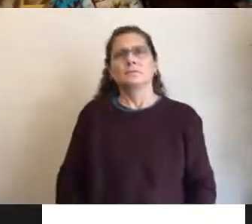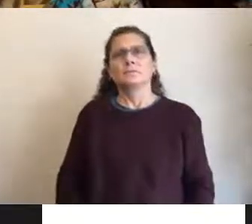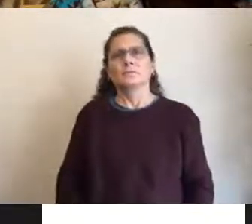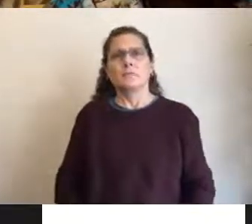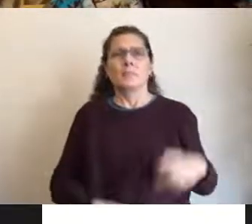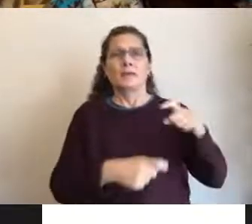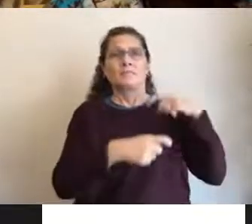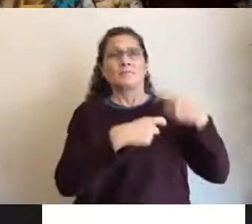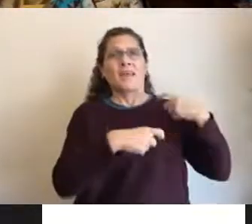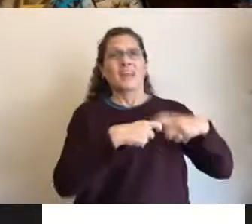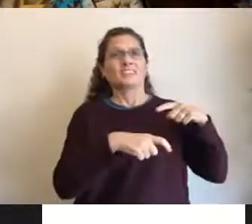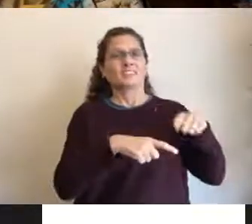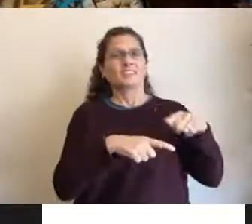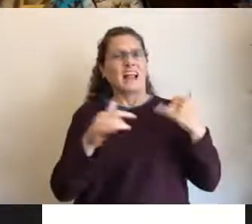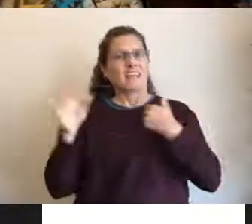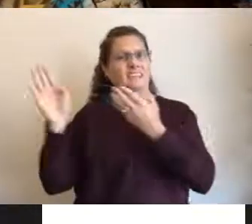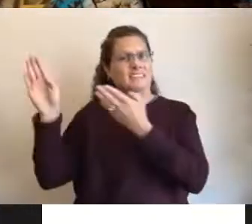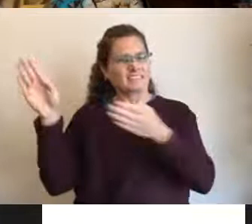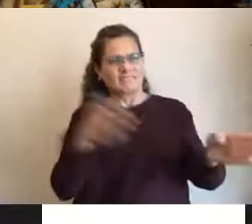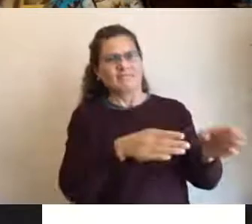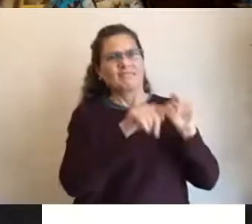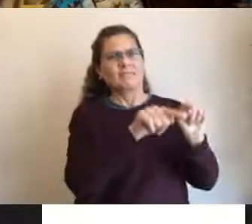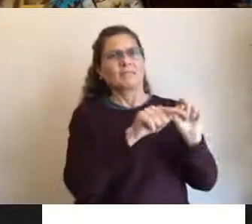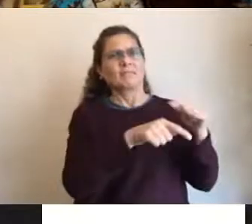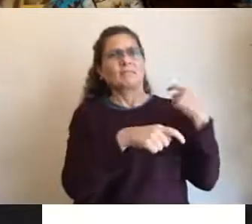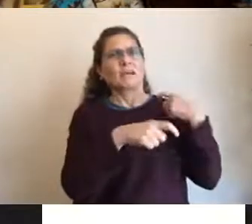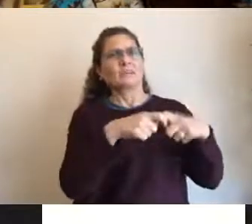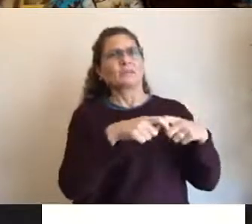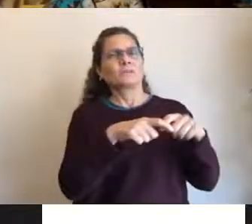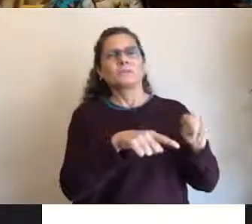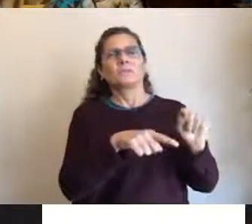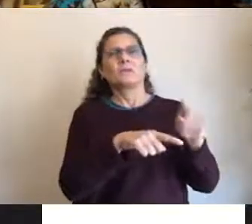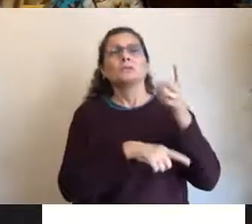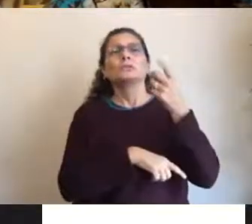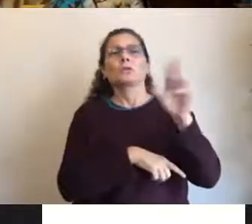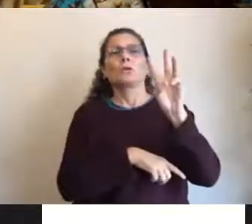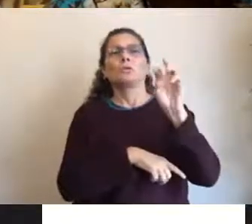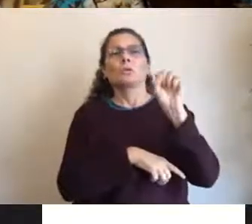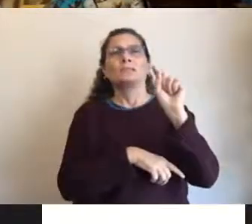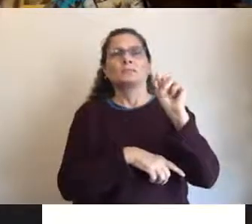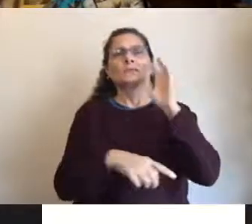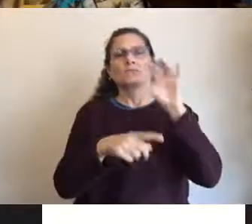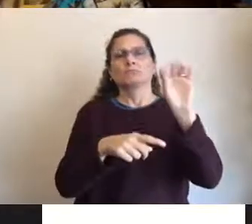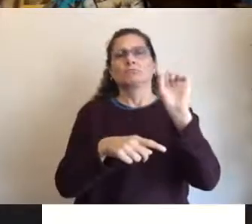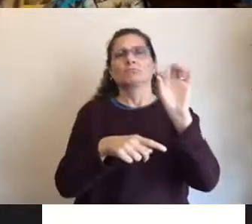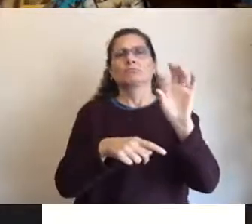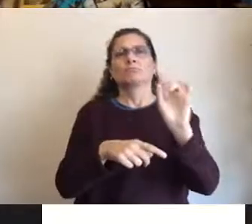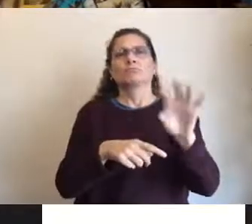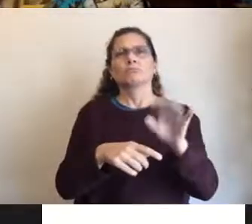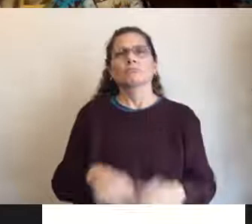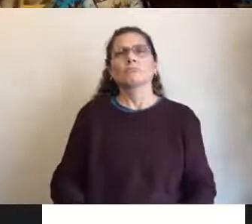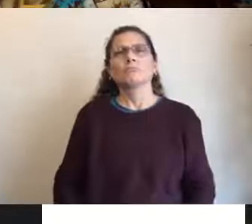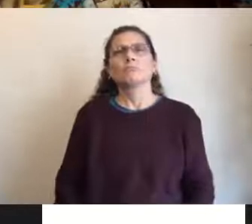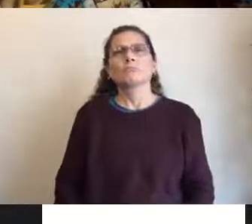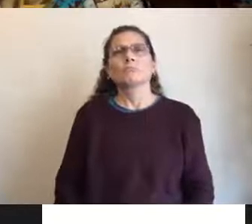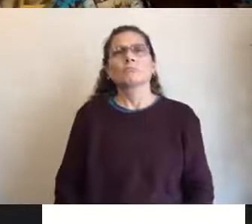done. As Dr. Weston will tell you, we're seeing pockets of continuing hot activity on the south side in the city of